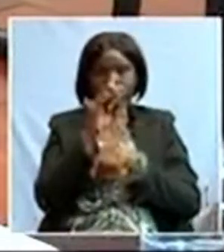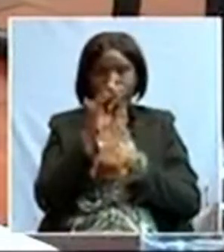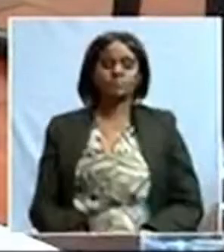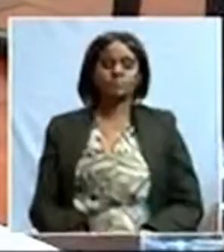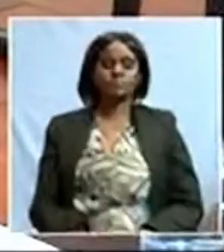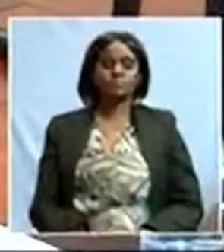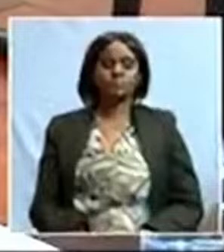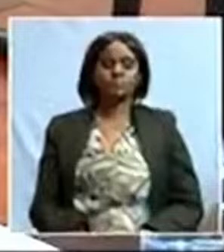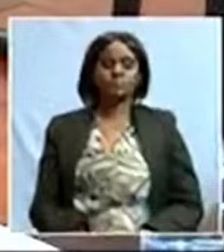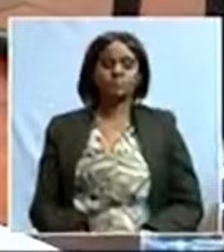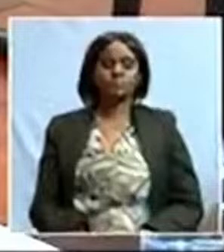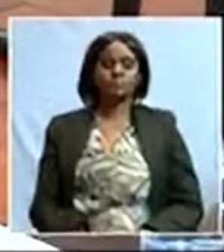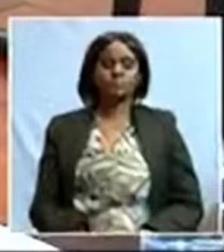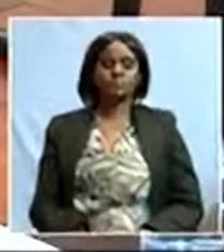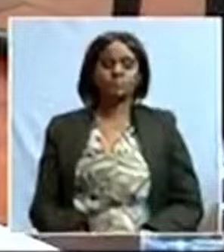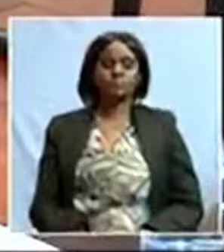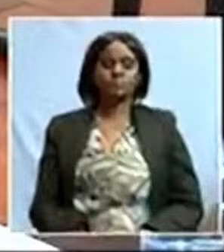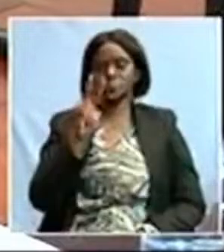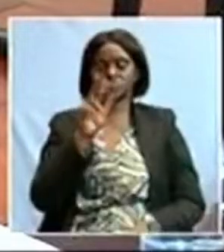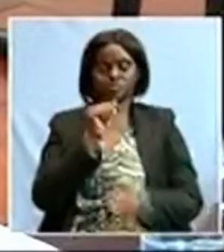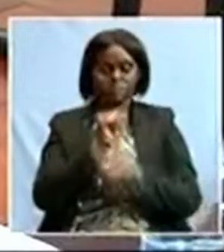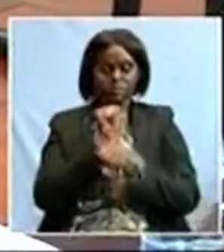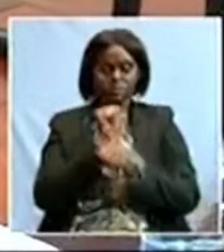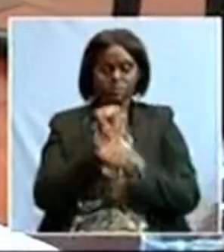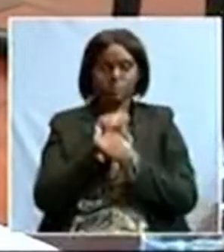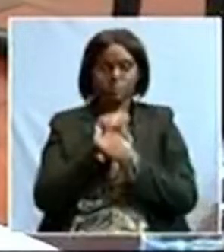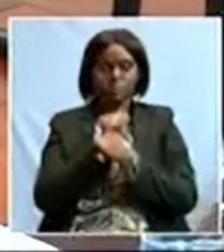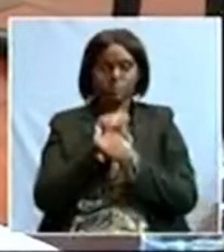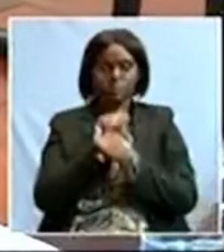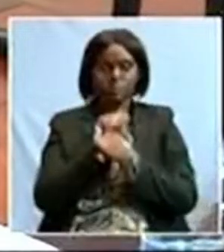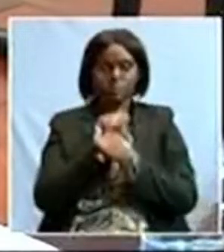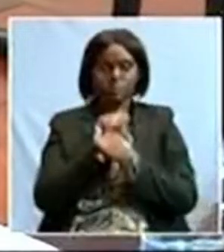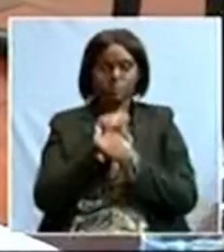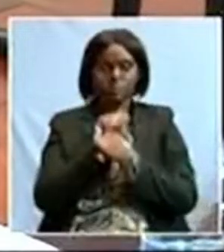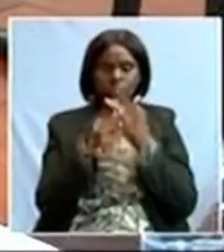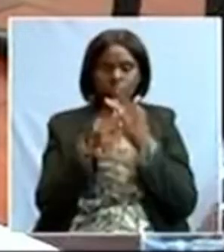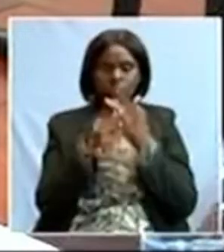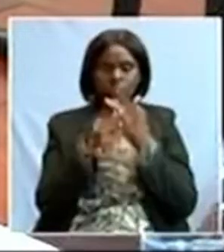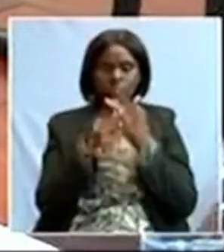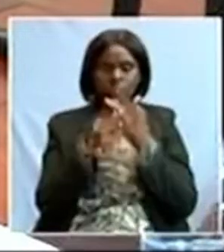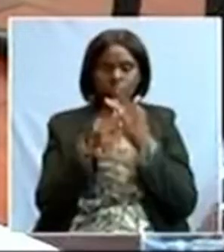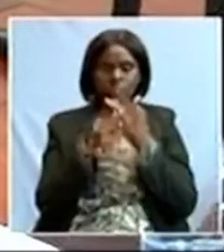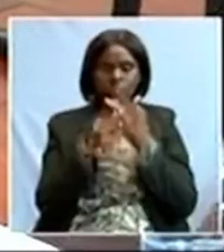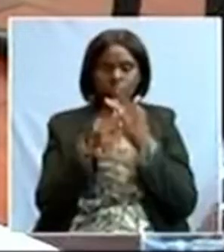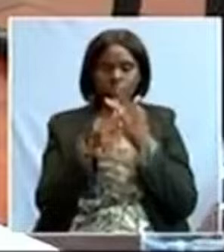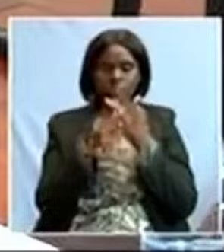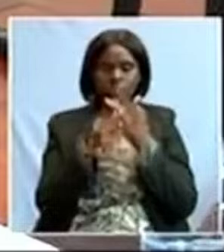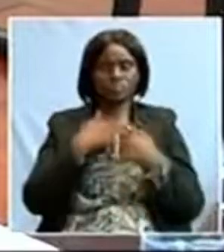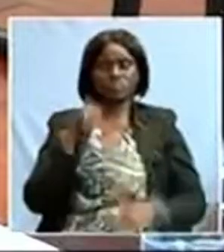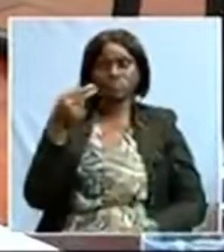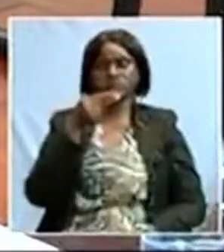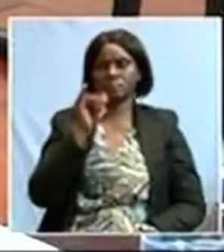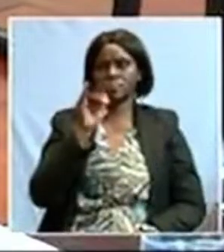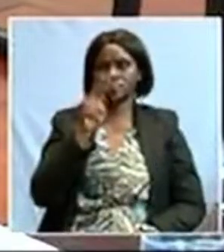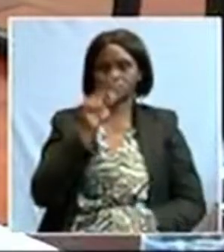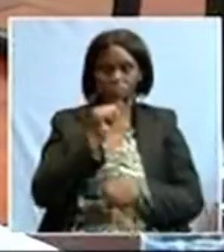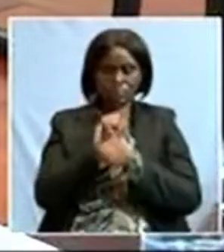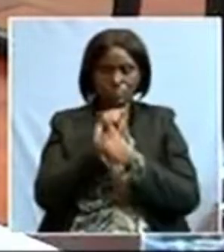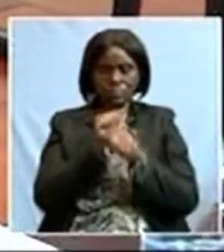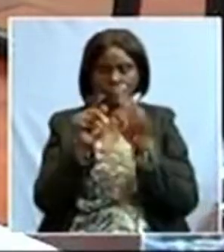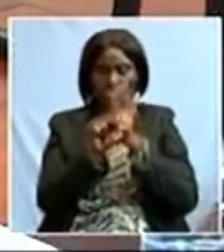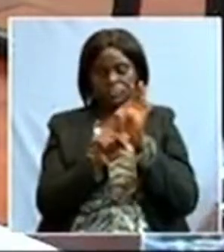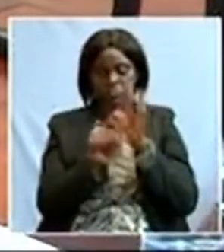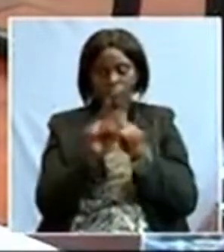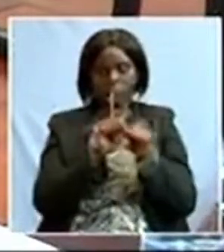Review of HIV work policy. Cause of the query. Management regrets that HIV work policy